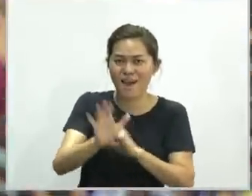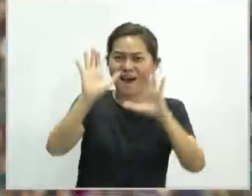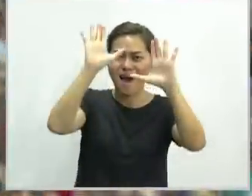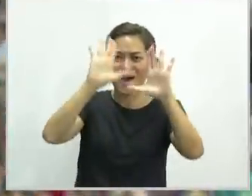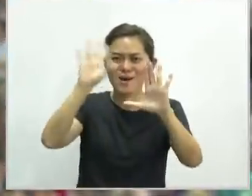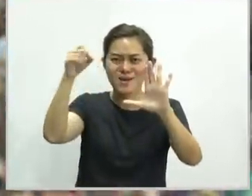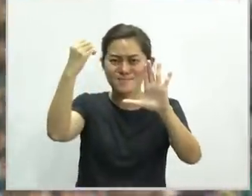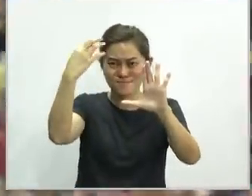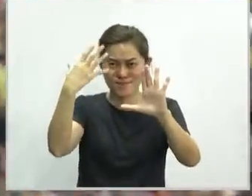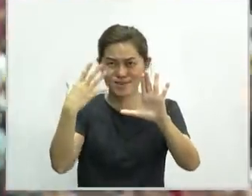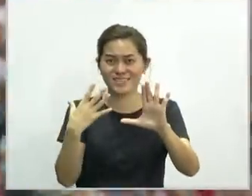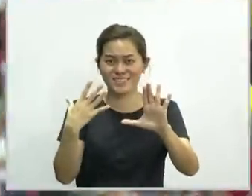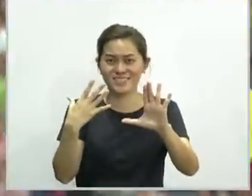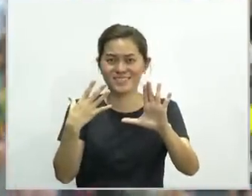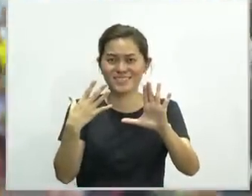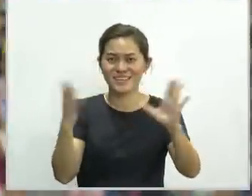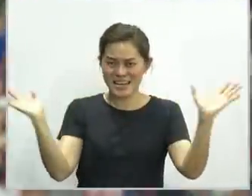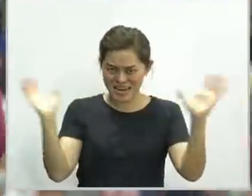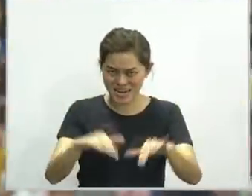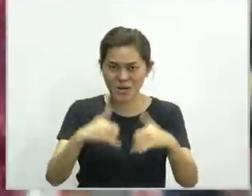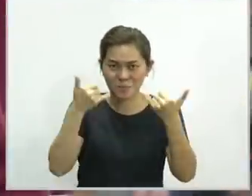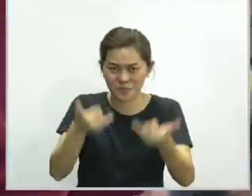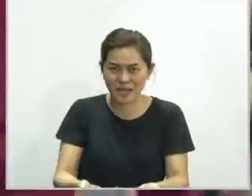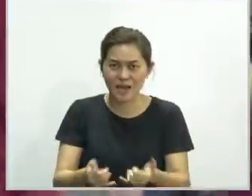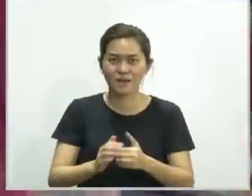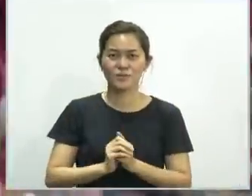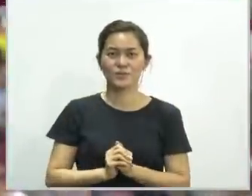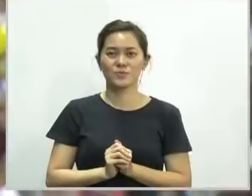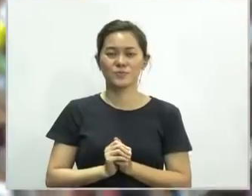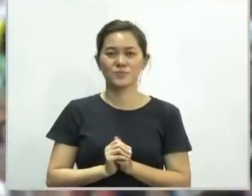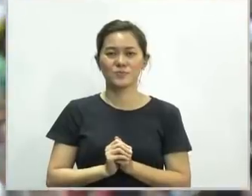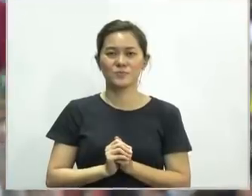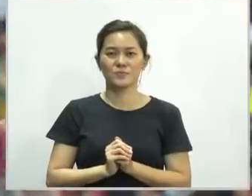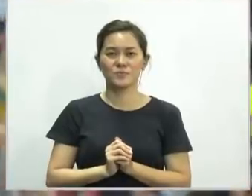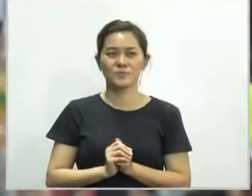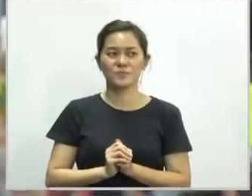Amazing Grace. Come now.